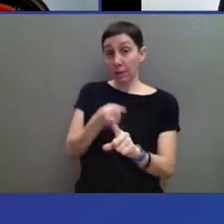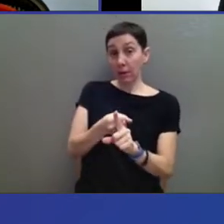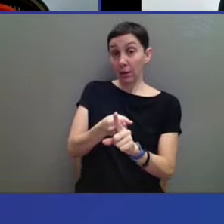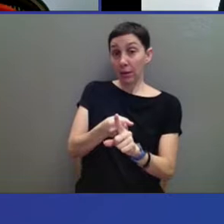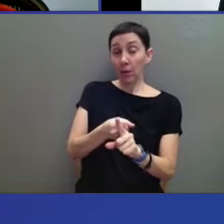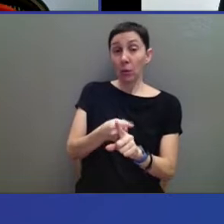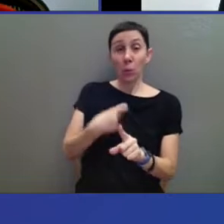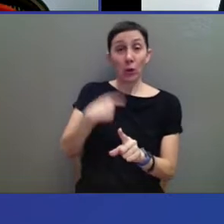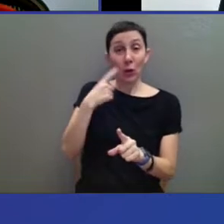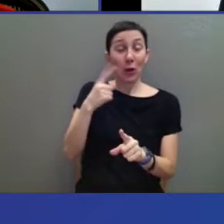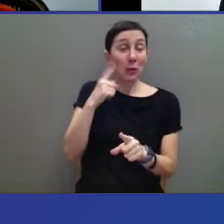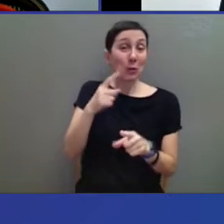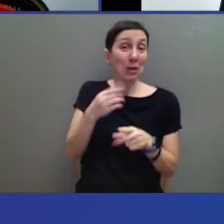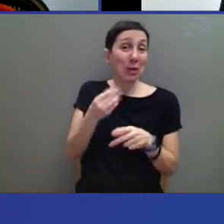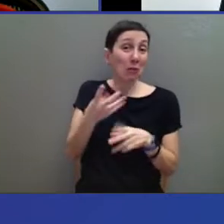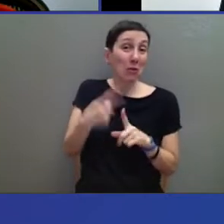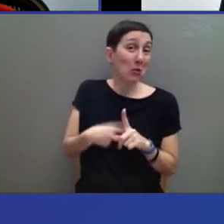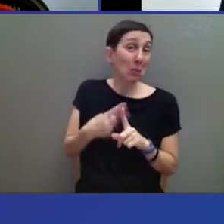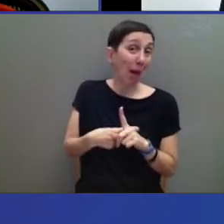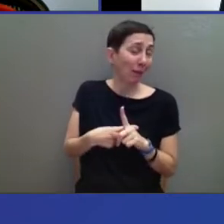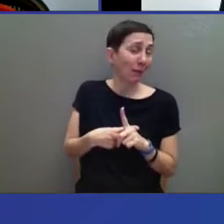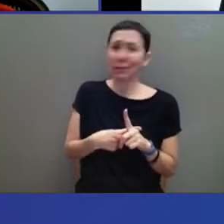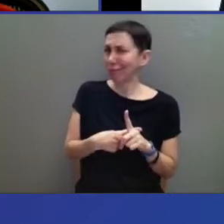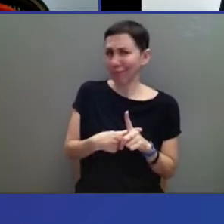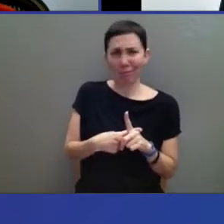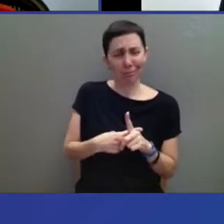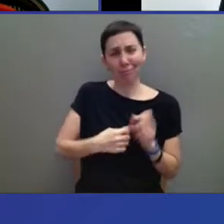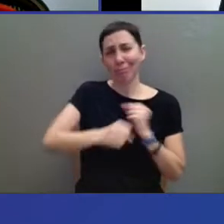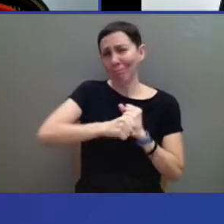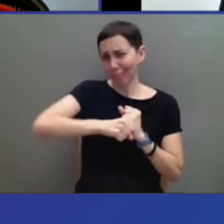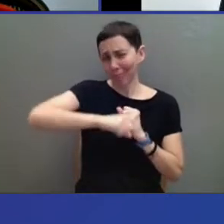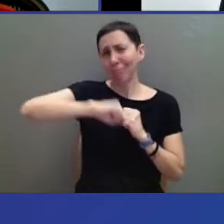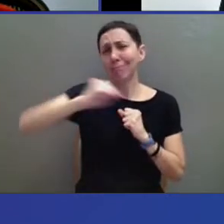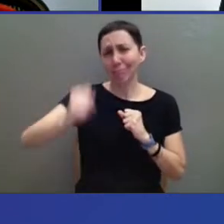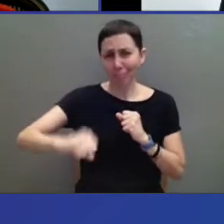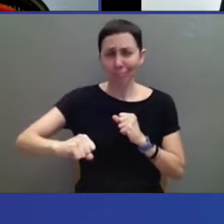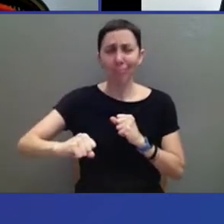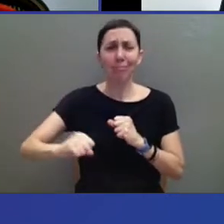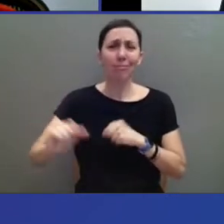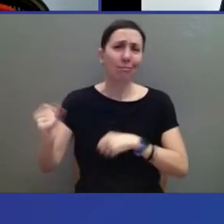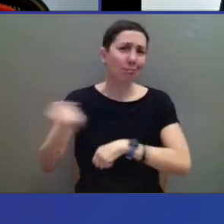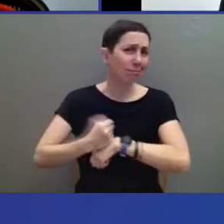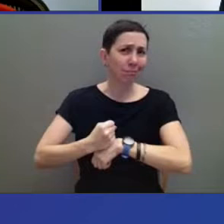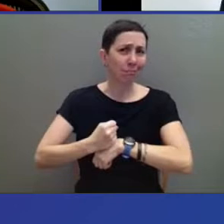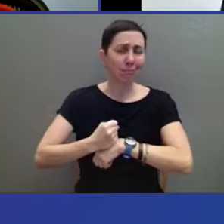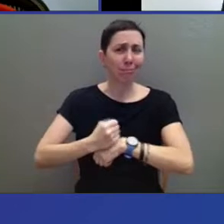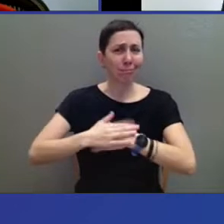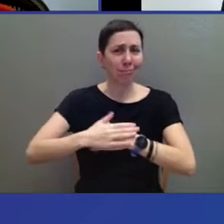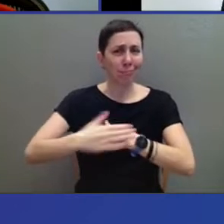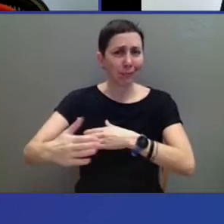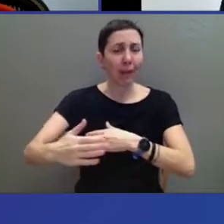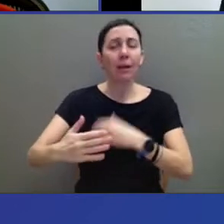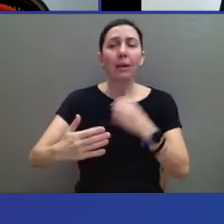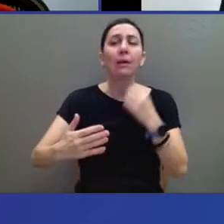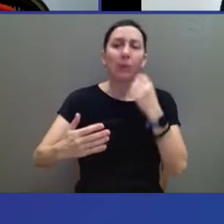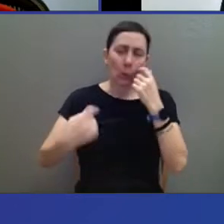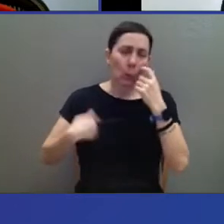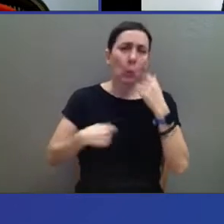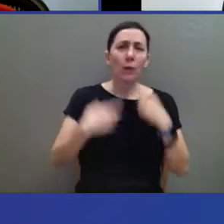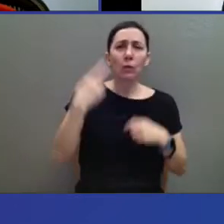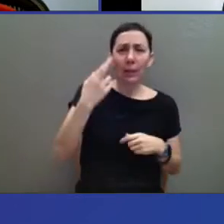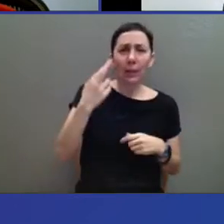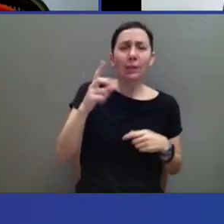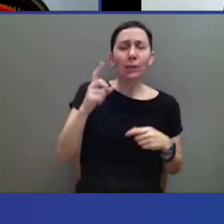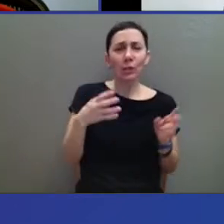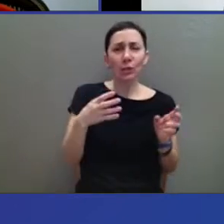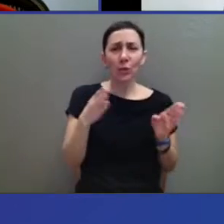of months at home turning into a very prolonged shutdown, we realized that we needed to